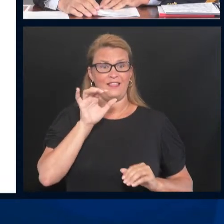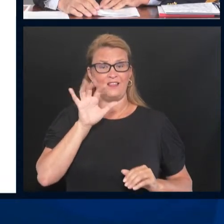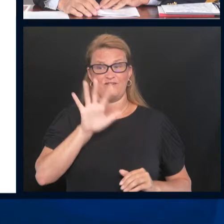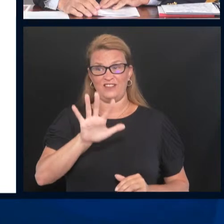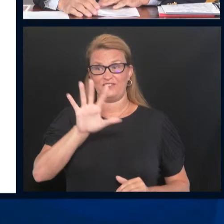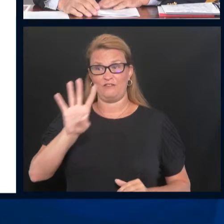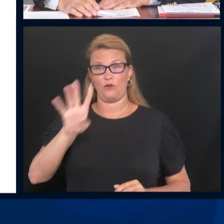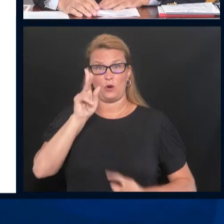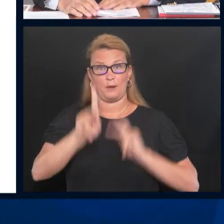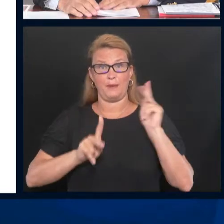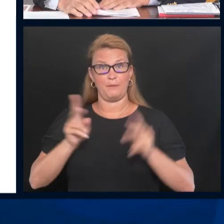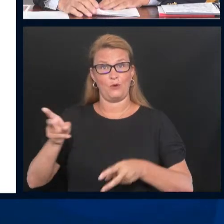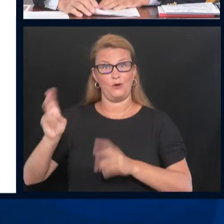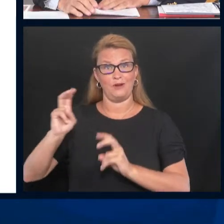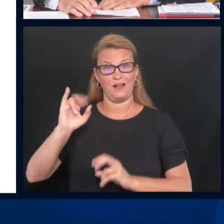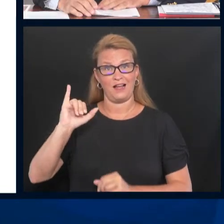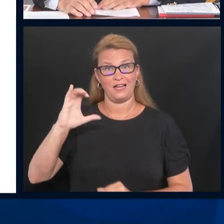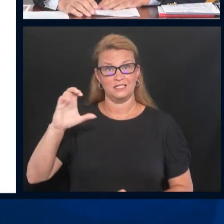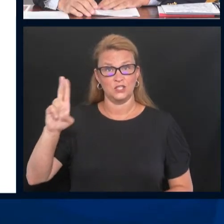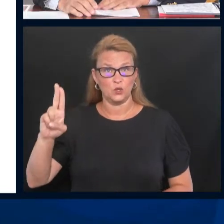the ICU units.